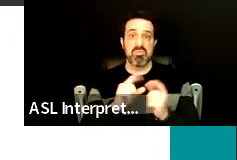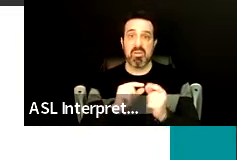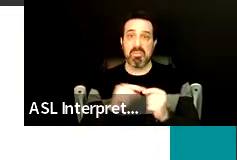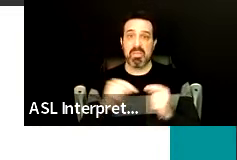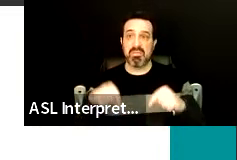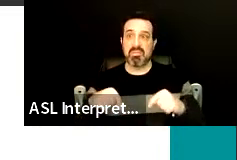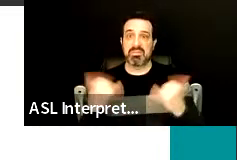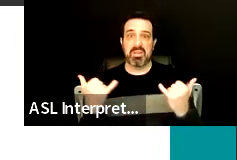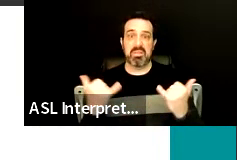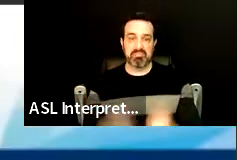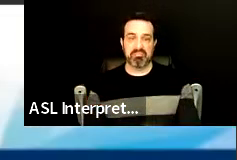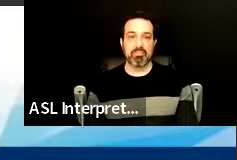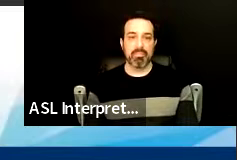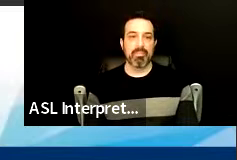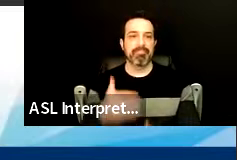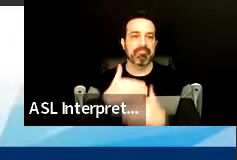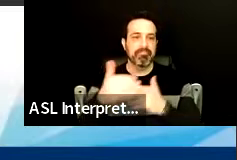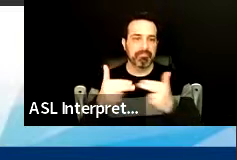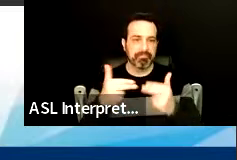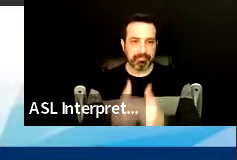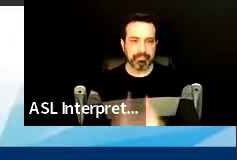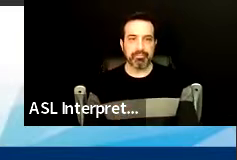group this month. Next slide.